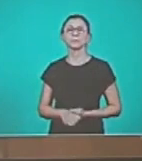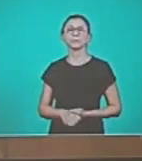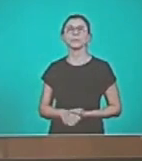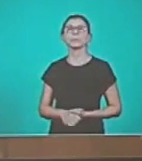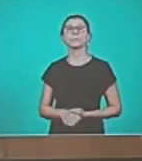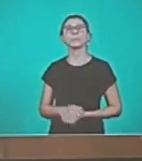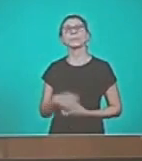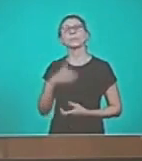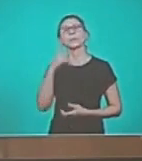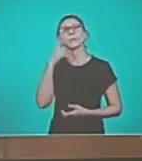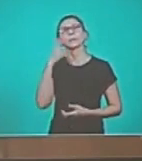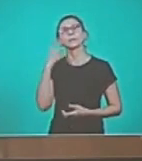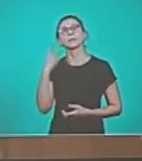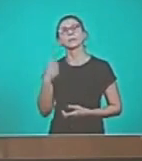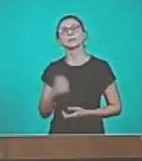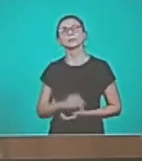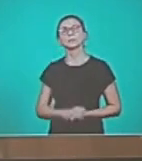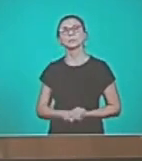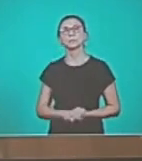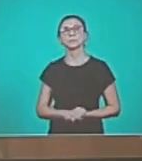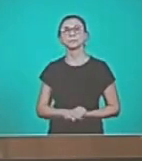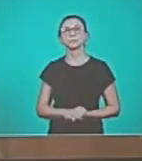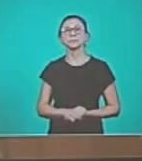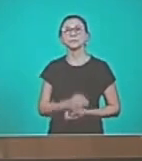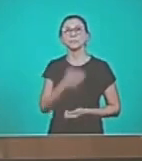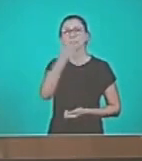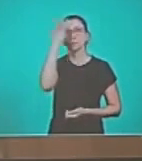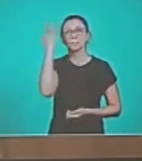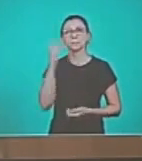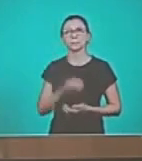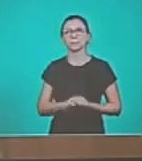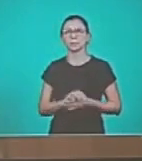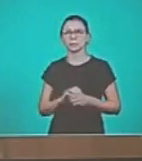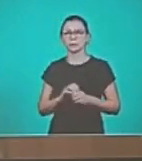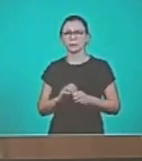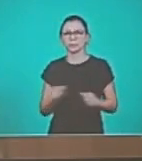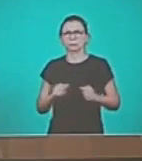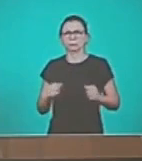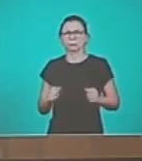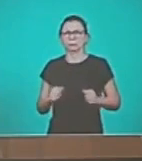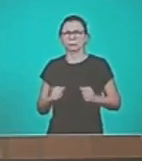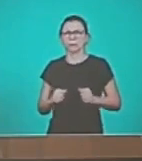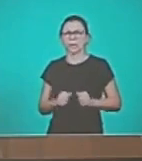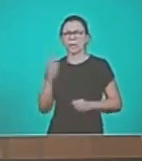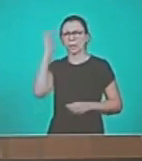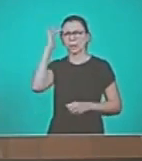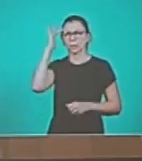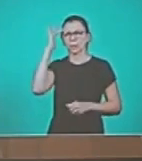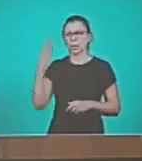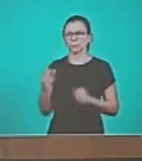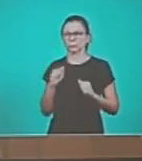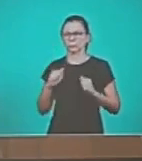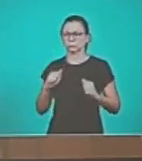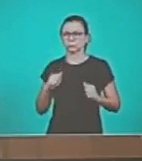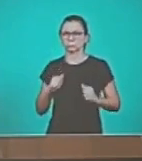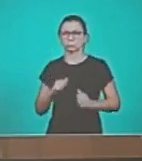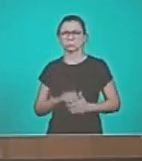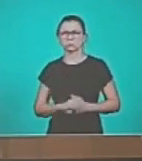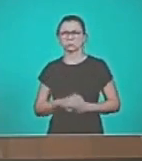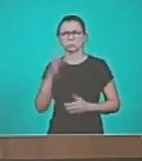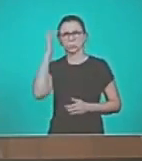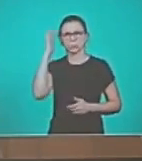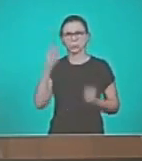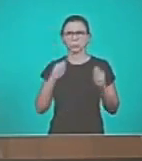talk about it. It is interesting that we say things that people shiver. They said, oh, yeah, all right. You